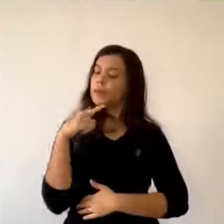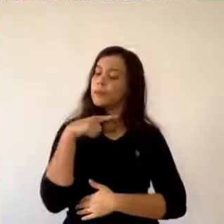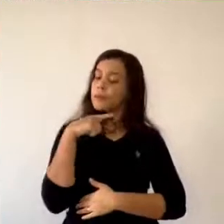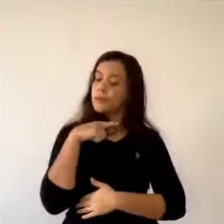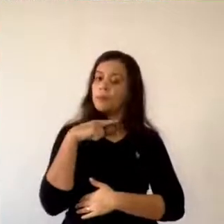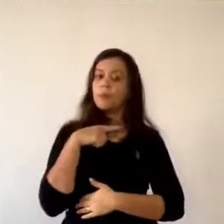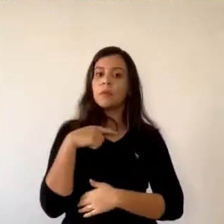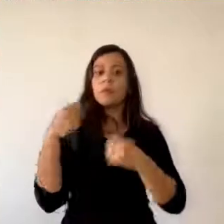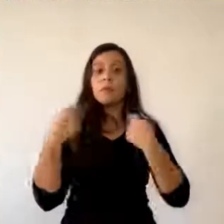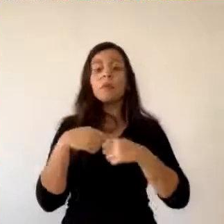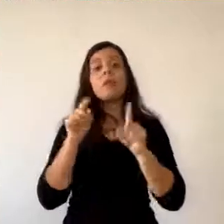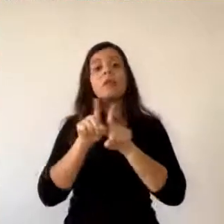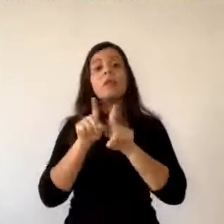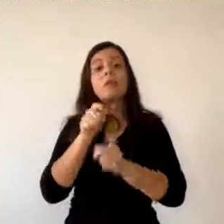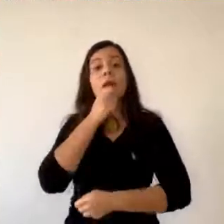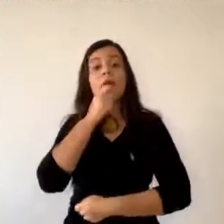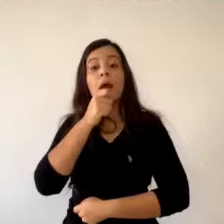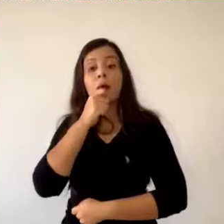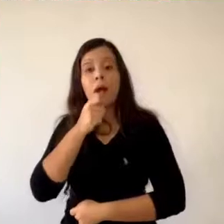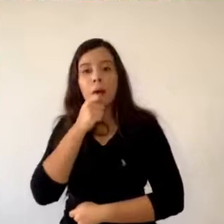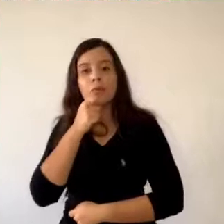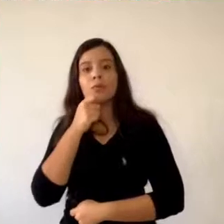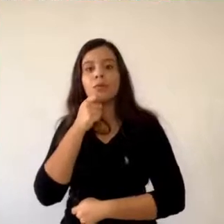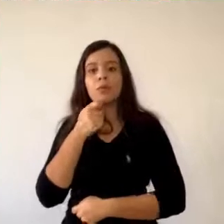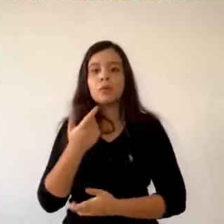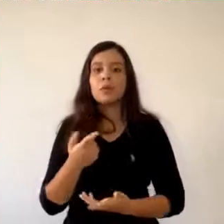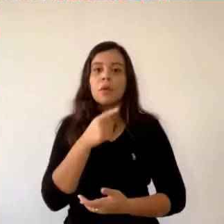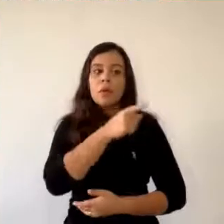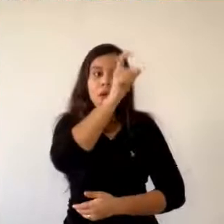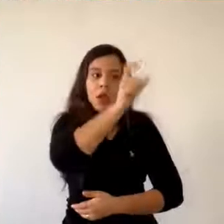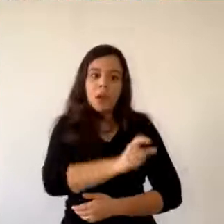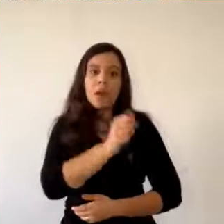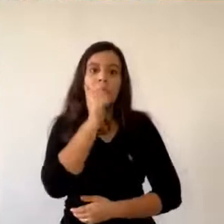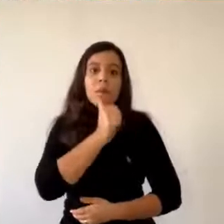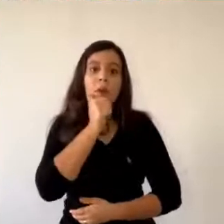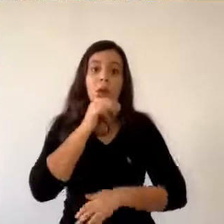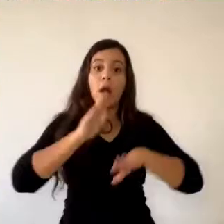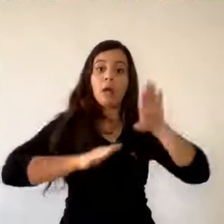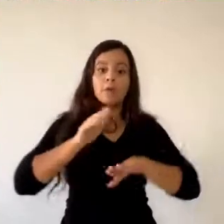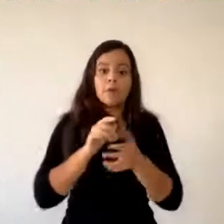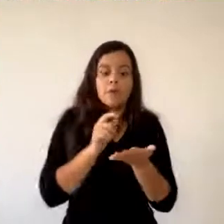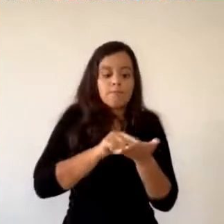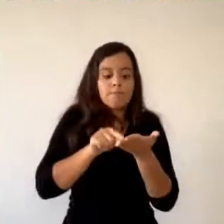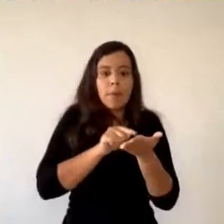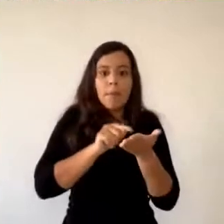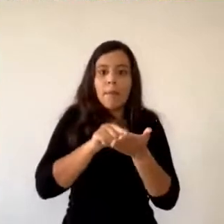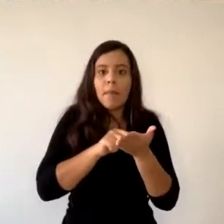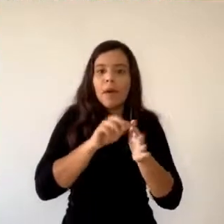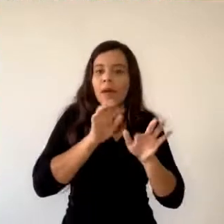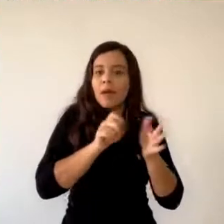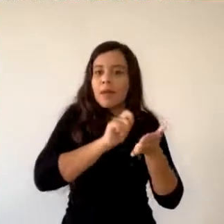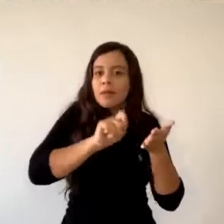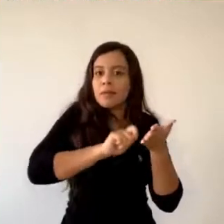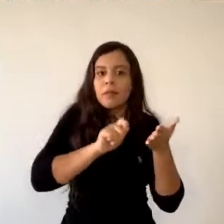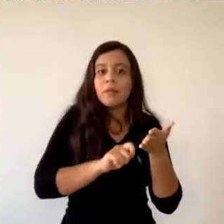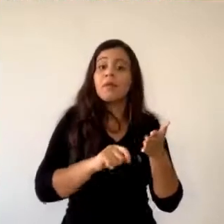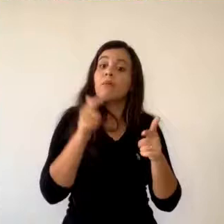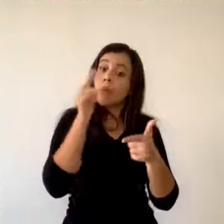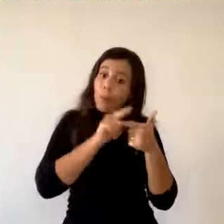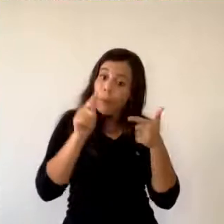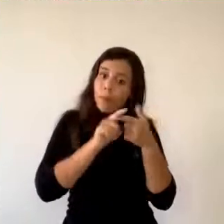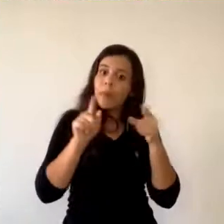in which you may exchange audio. Because for this woman, writing what's happening to them is an